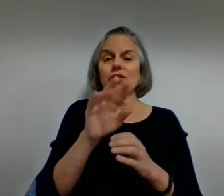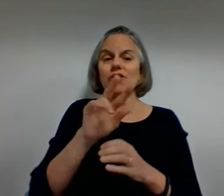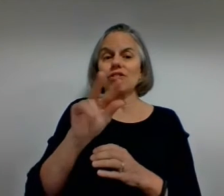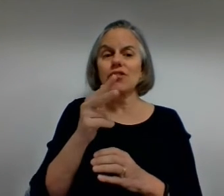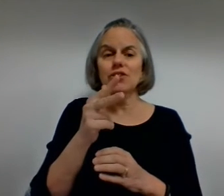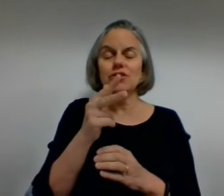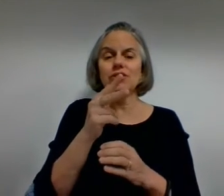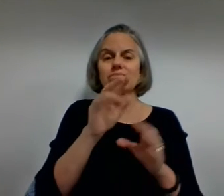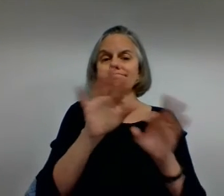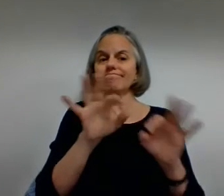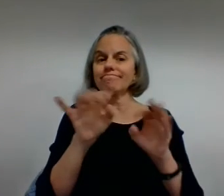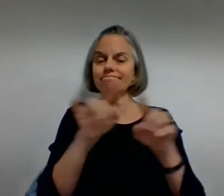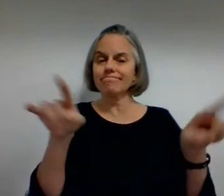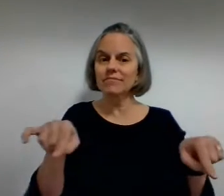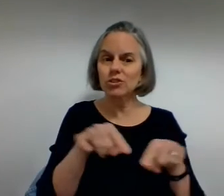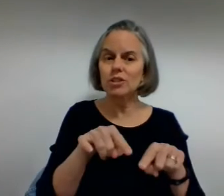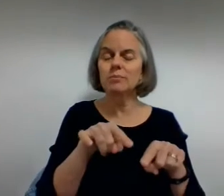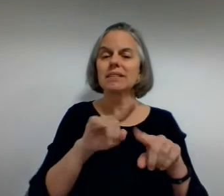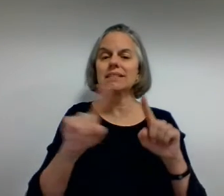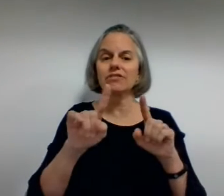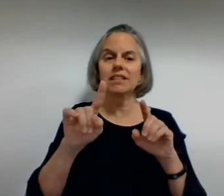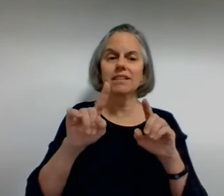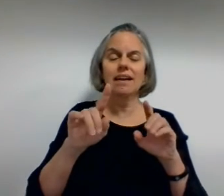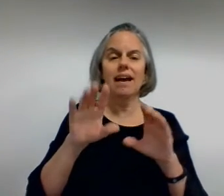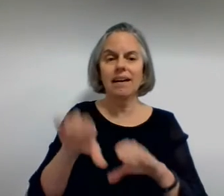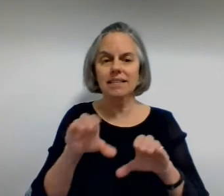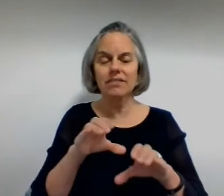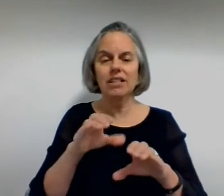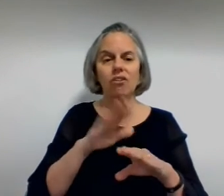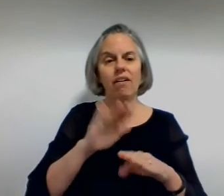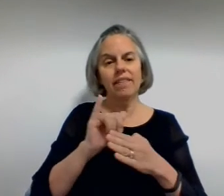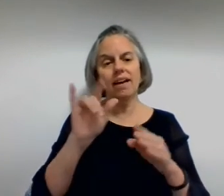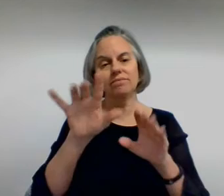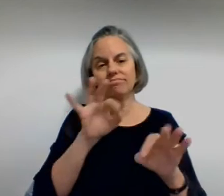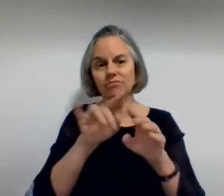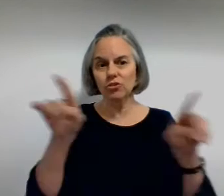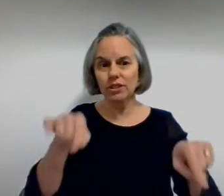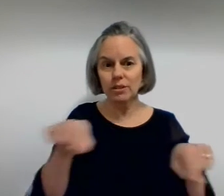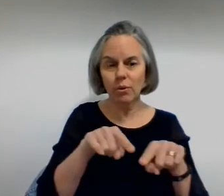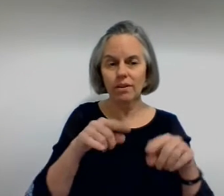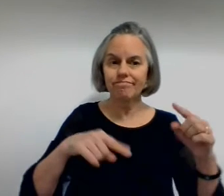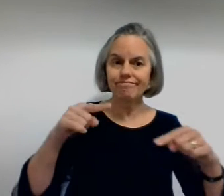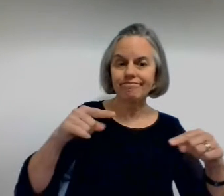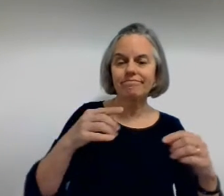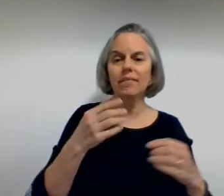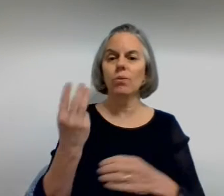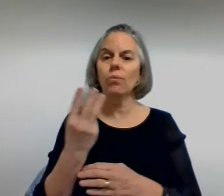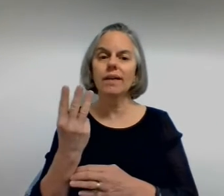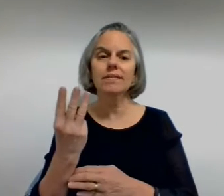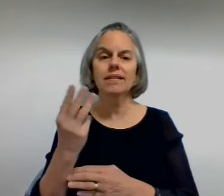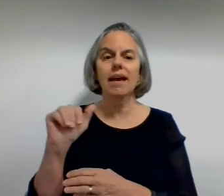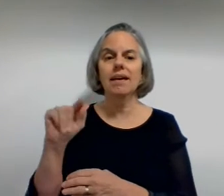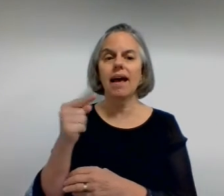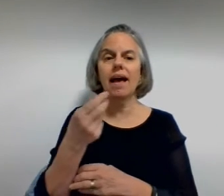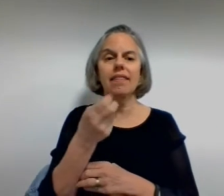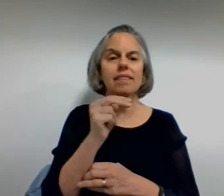version of celebrating diversity choice board. So choose a different one than you've done so far. Wednesday, do the